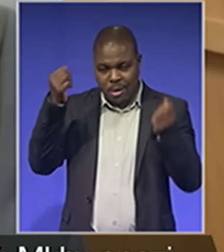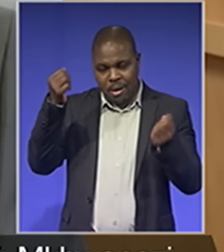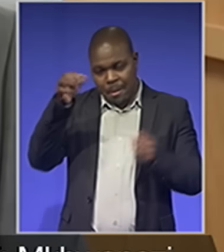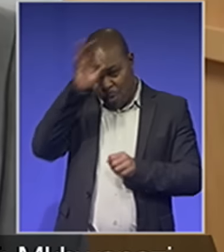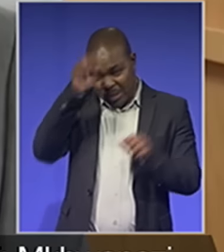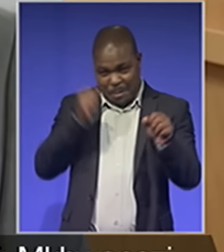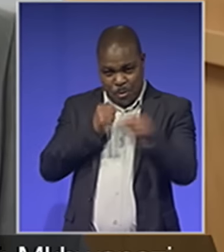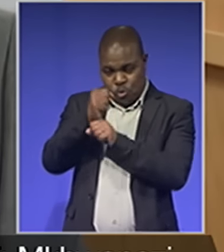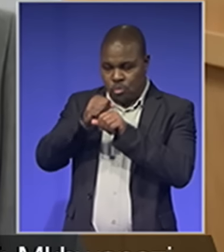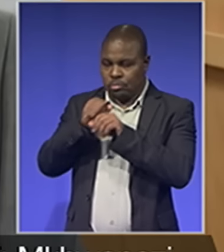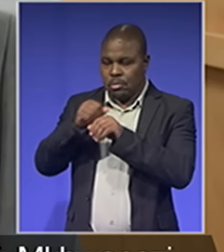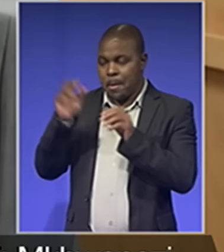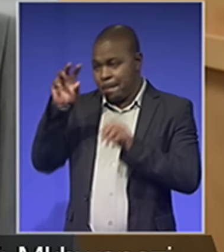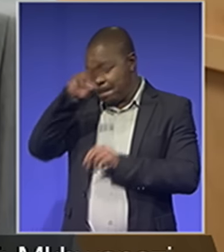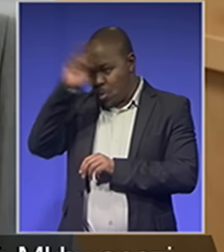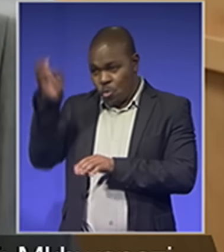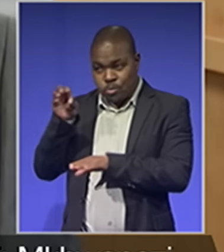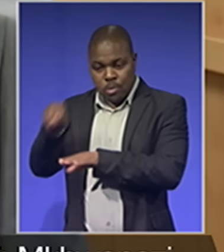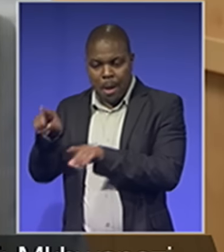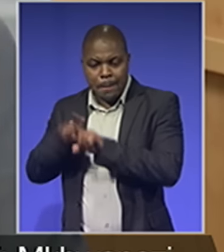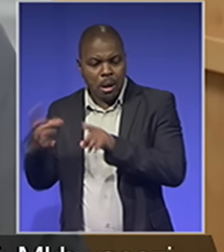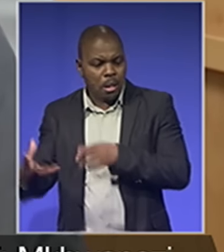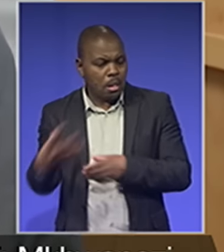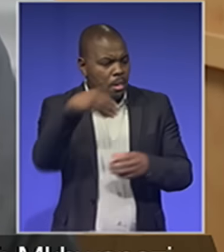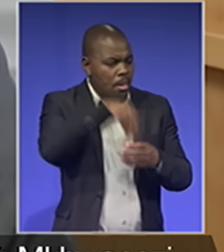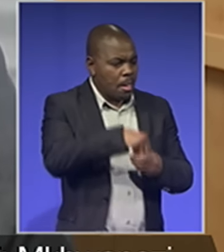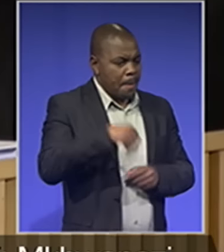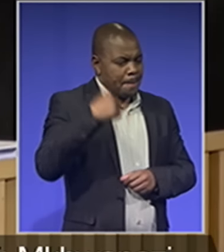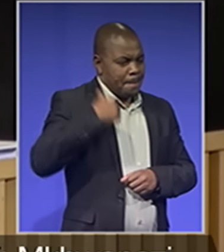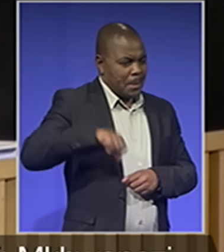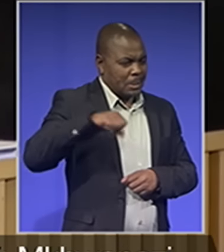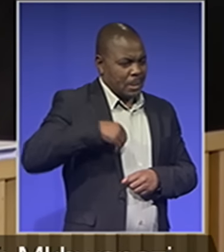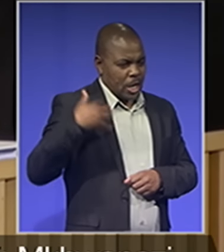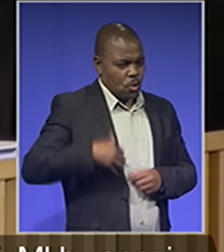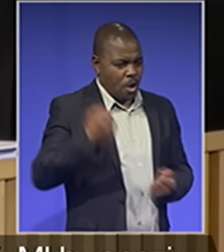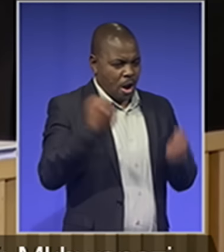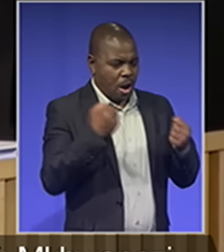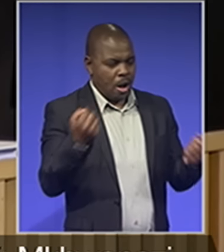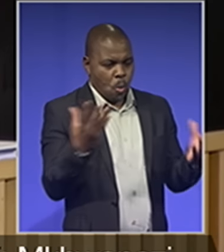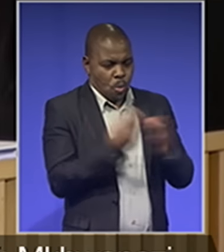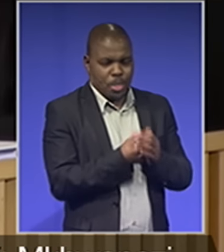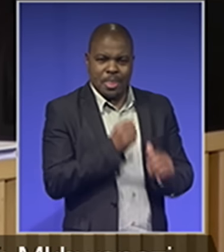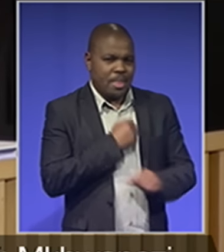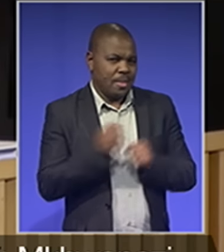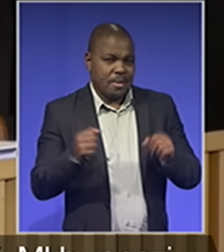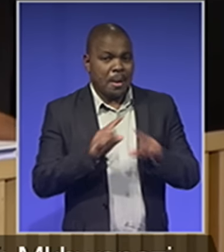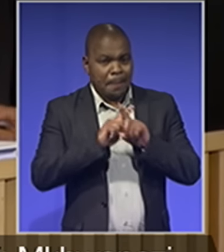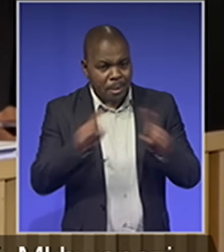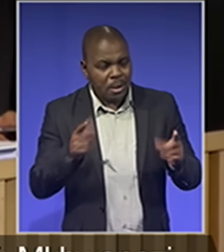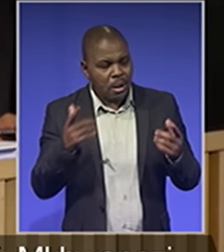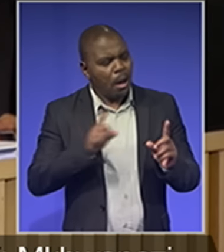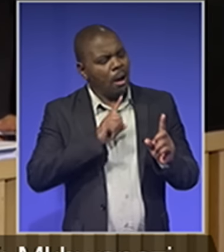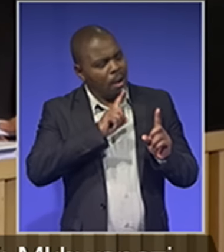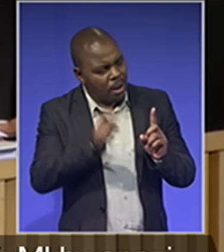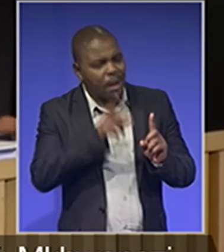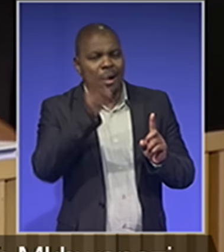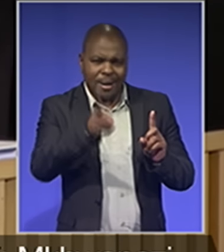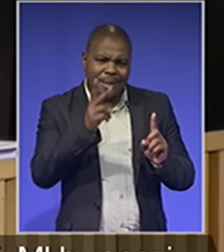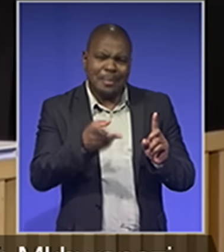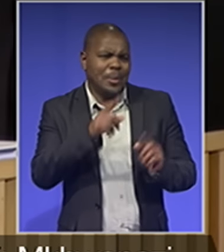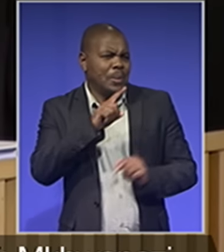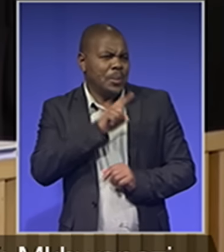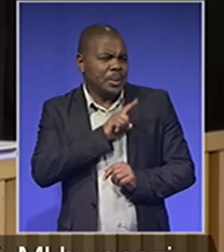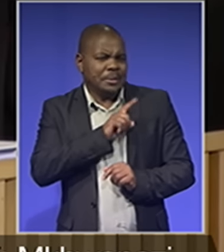sepodisi ga di a feleletsa e le karolo ya dijanaga tsa masepala wa Ekurhuleni mme se ne sa baka dipotso di le dintsi tsa